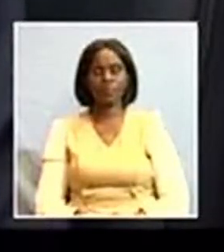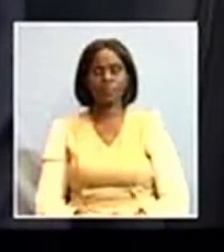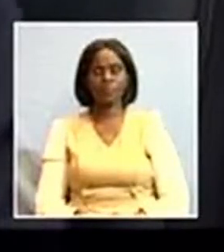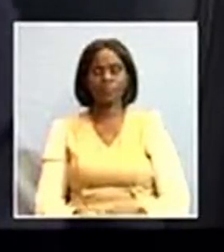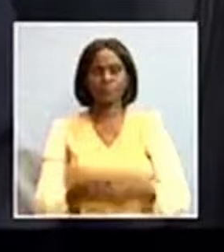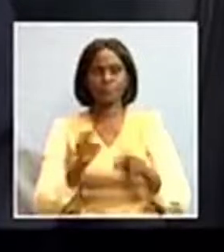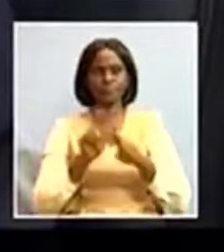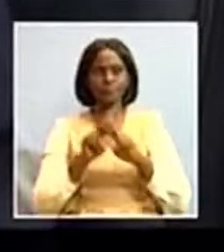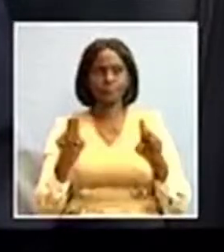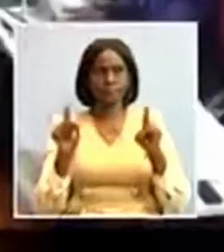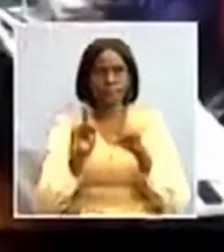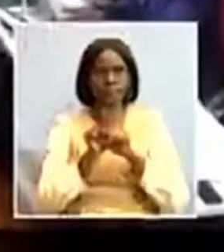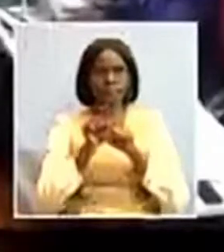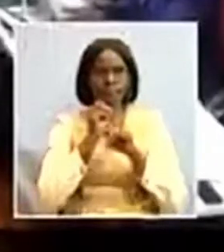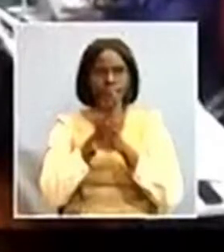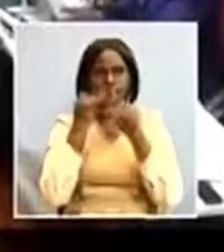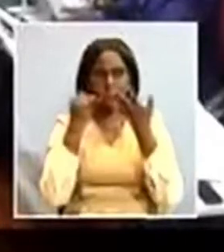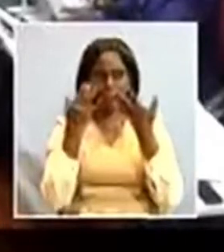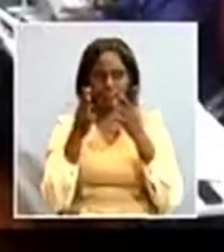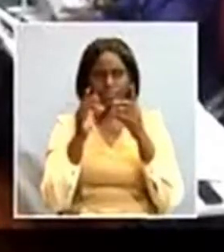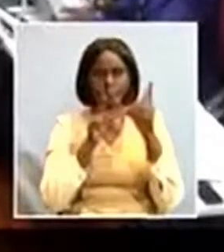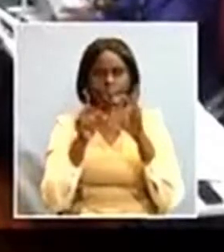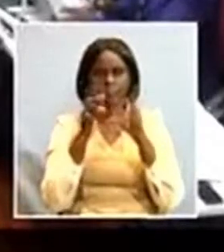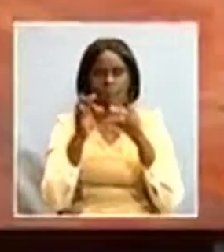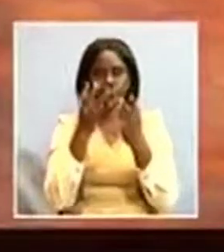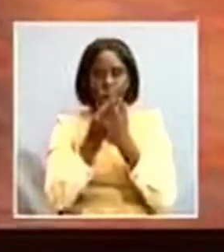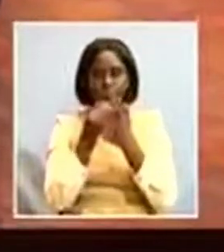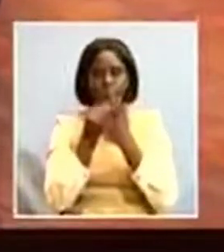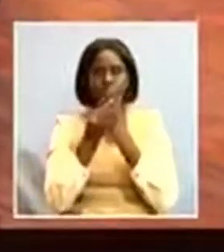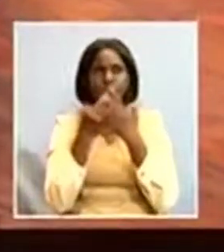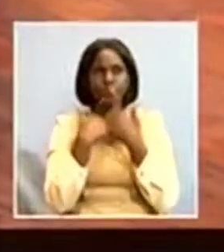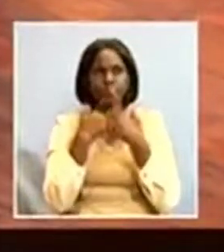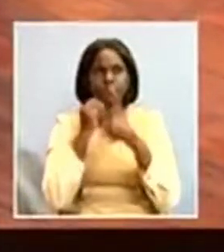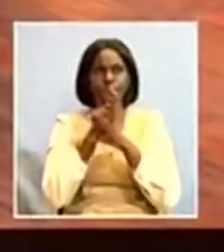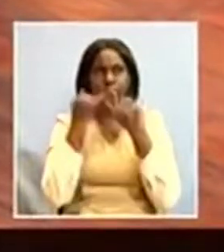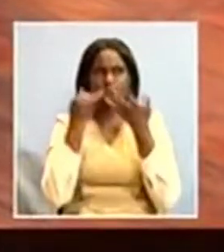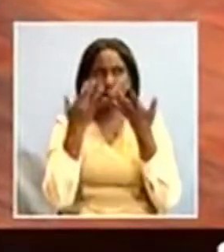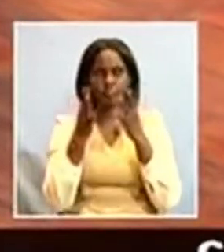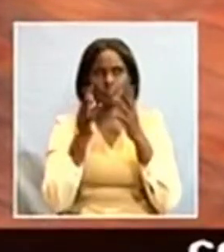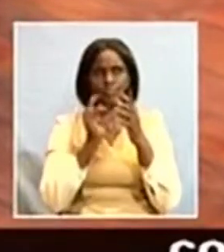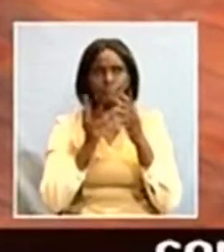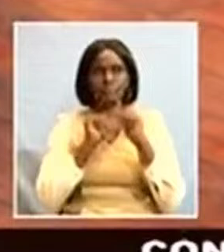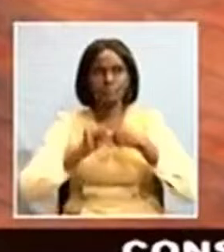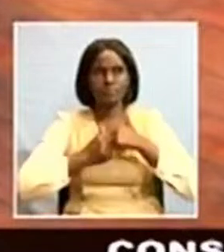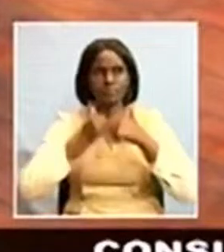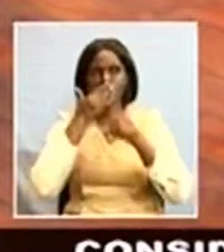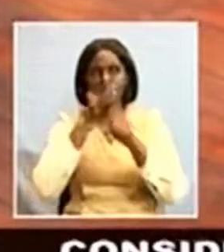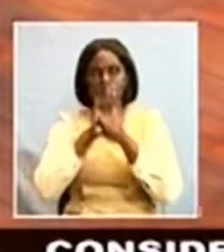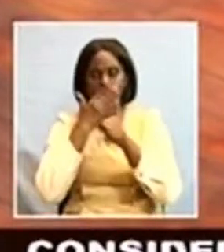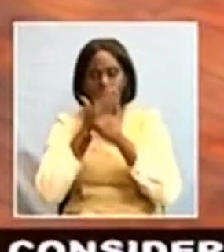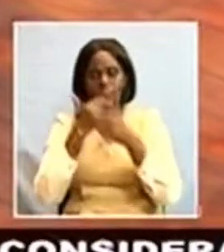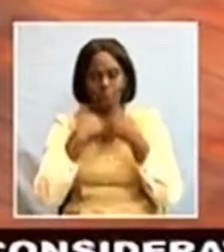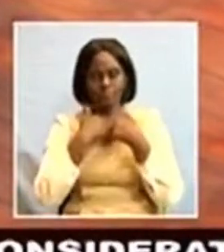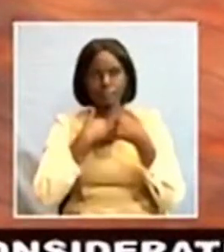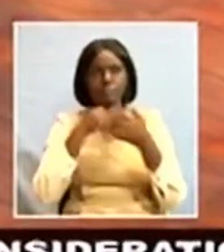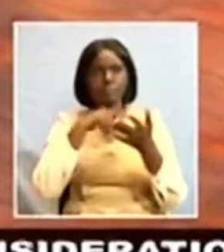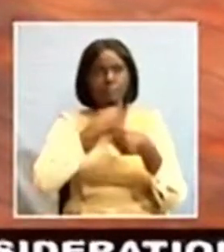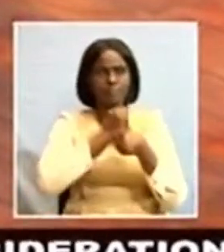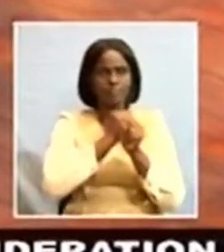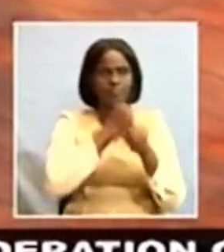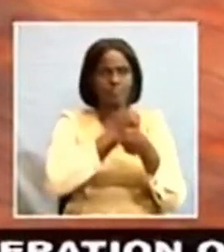Chair, like Director of Finance has mentioned, we are committed to making our